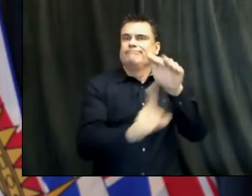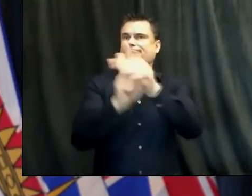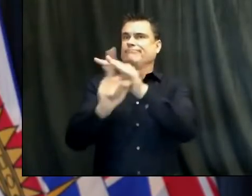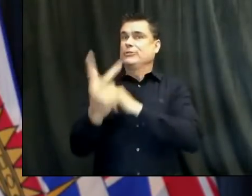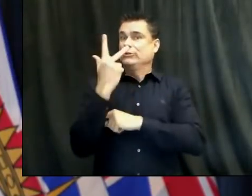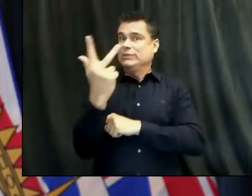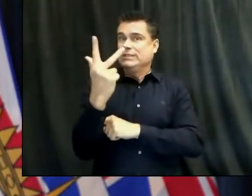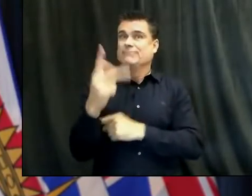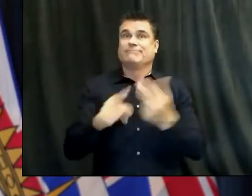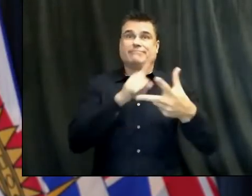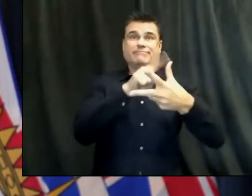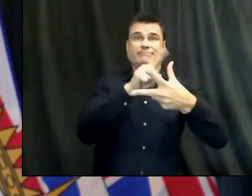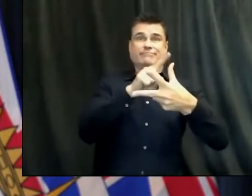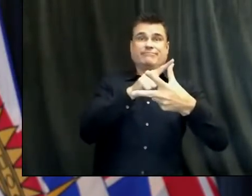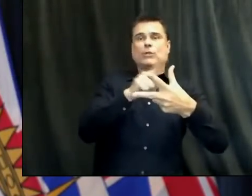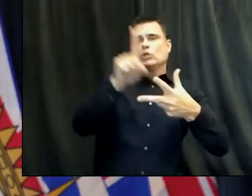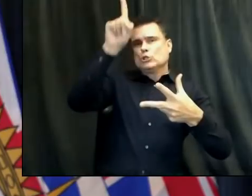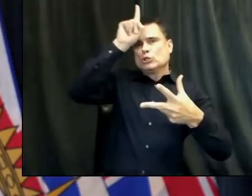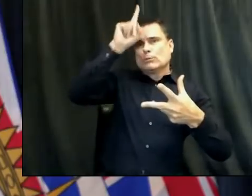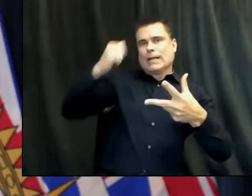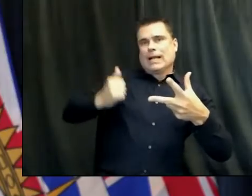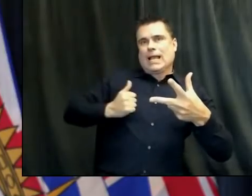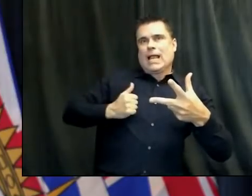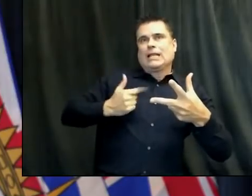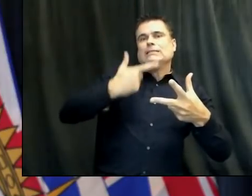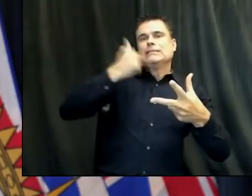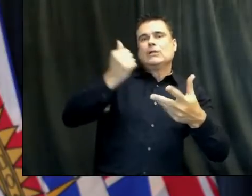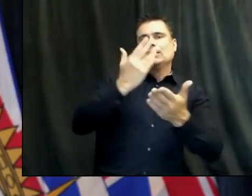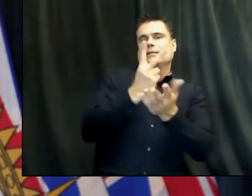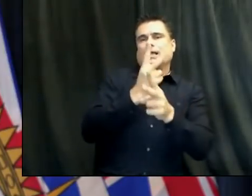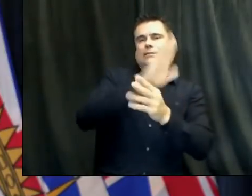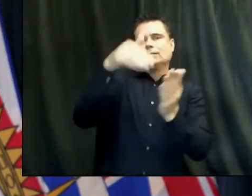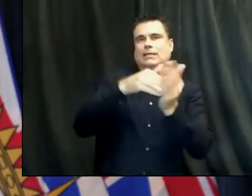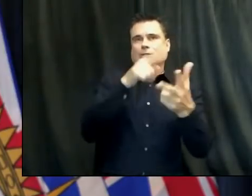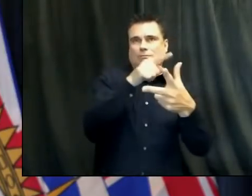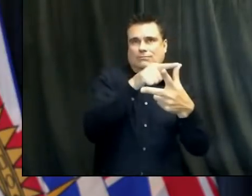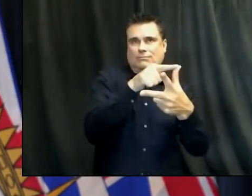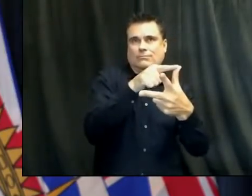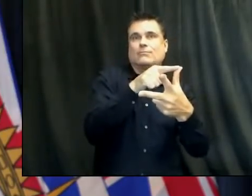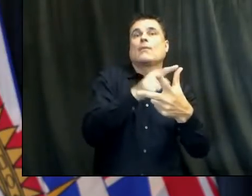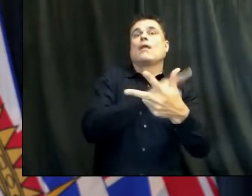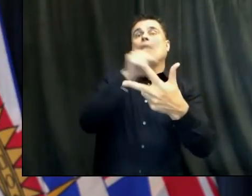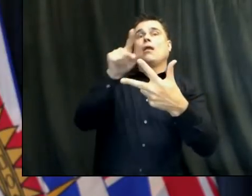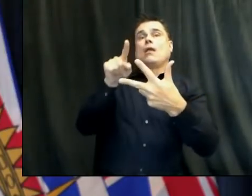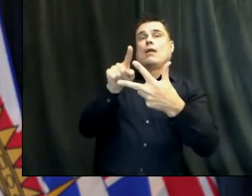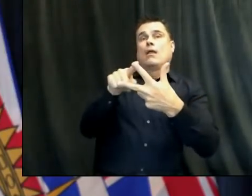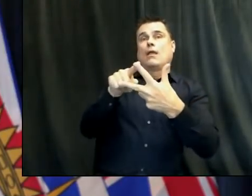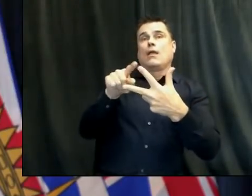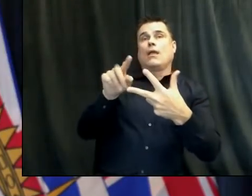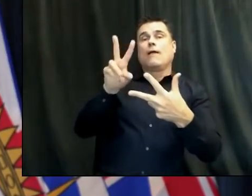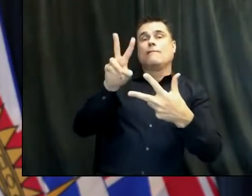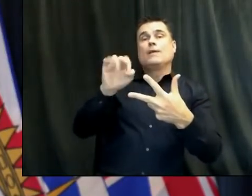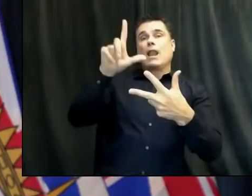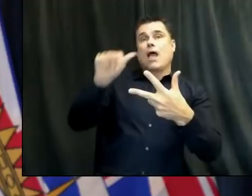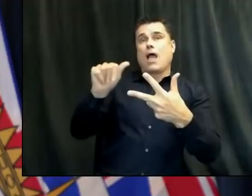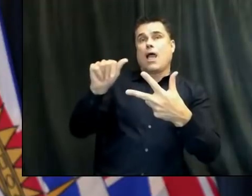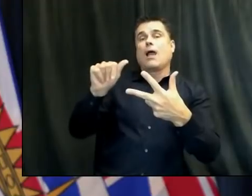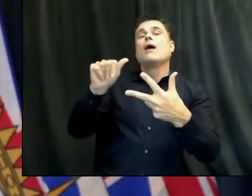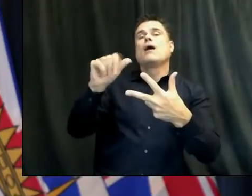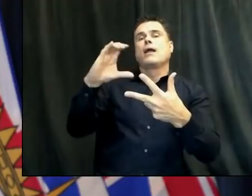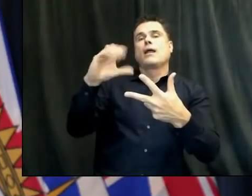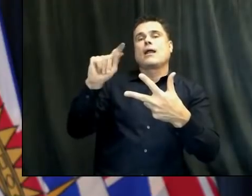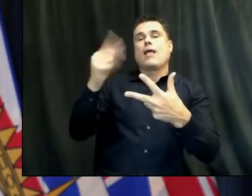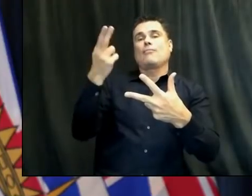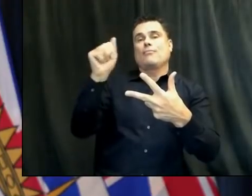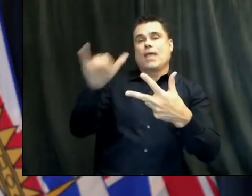Villa Cathay, and Morgan Place Care Home. And one outbreak has been declared over at the Peace Portal Seniors